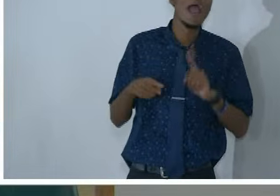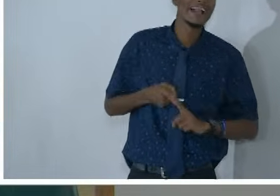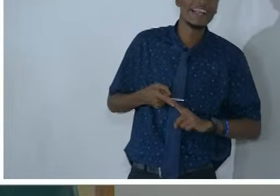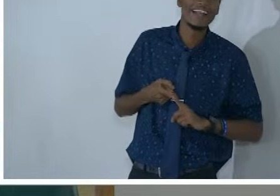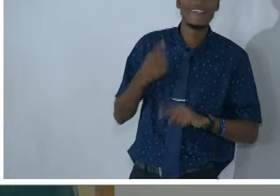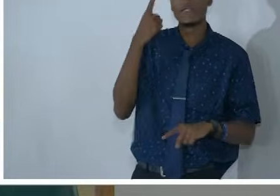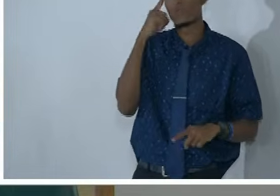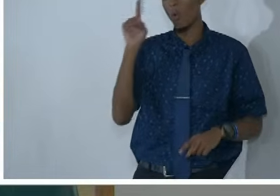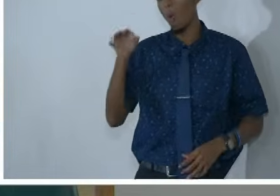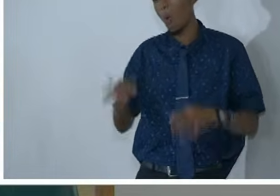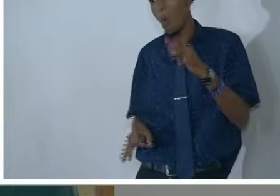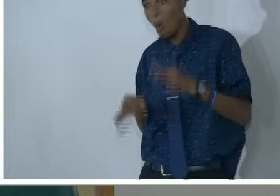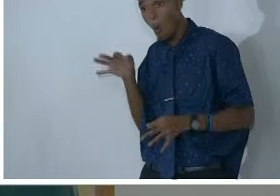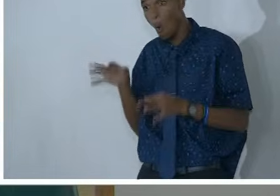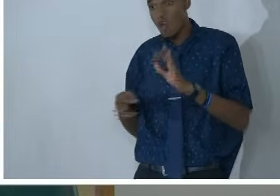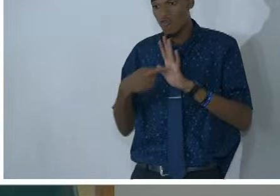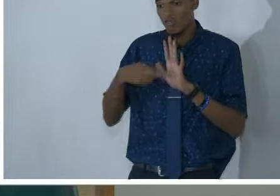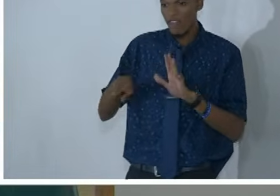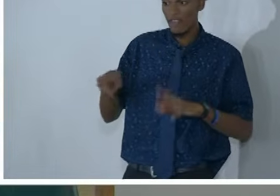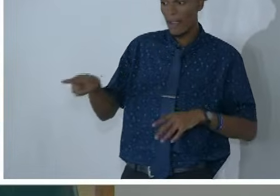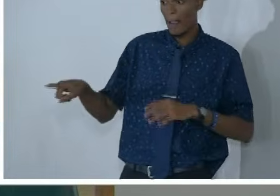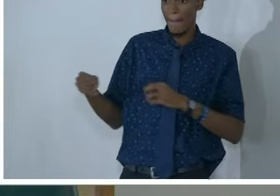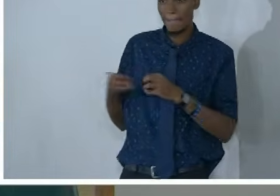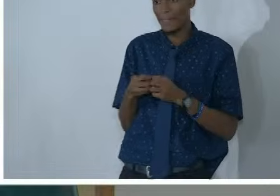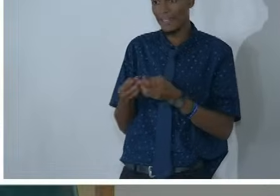court-referred mediations, when this should